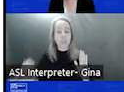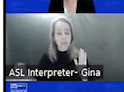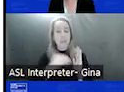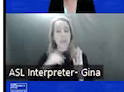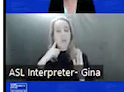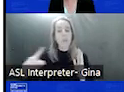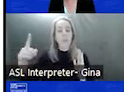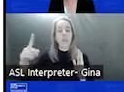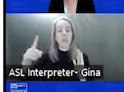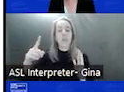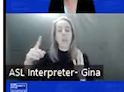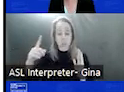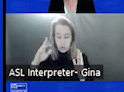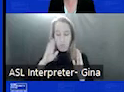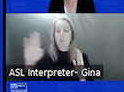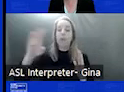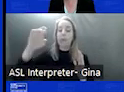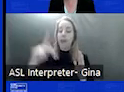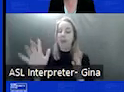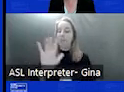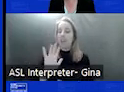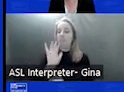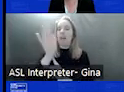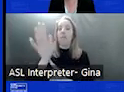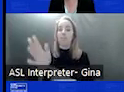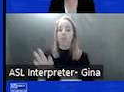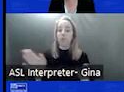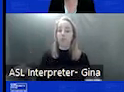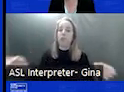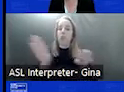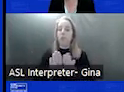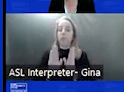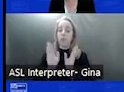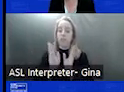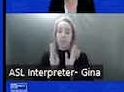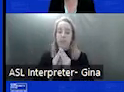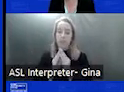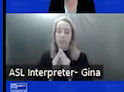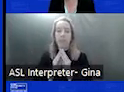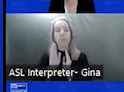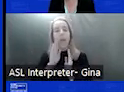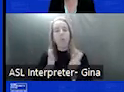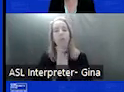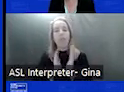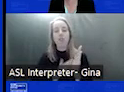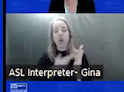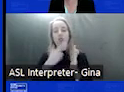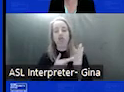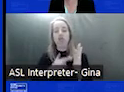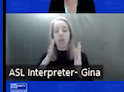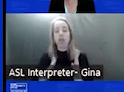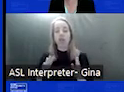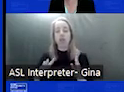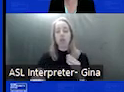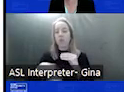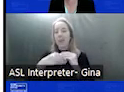in about 5 minutes to shut down the hearing. So if we could, I'm actually going to have our registrars put up the information about how comments can be